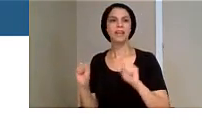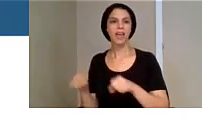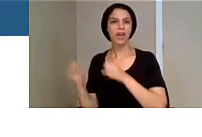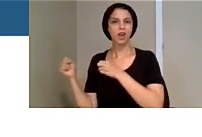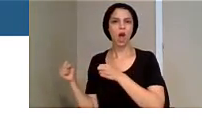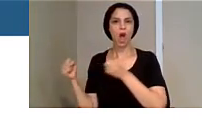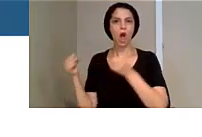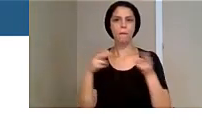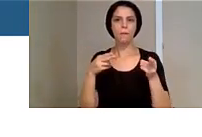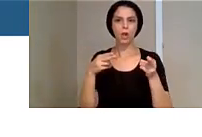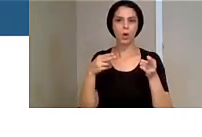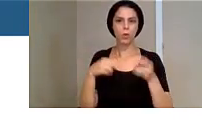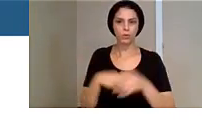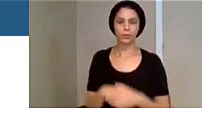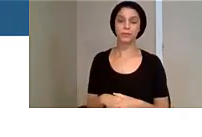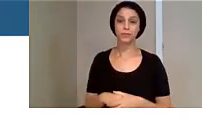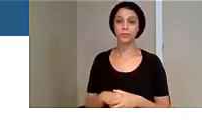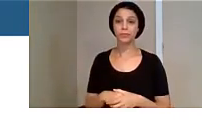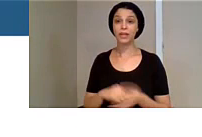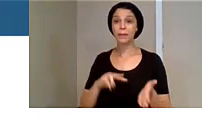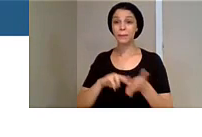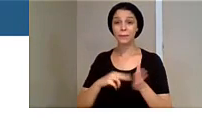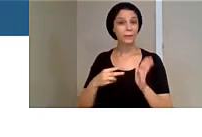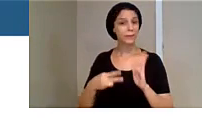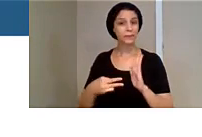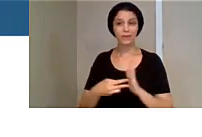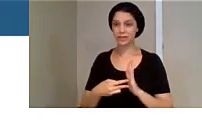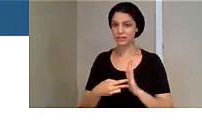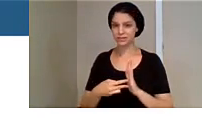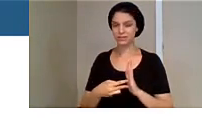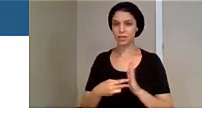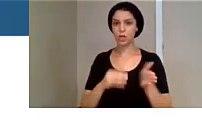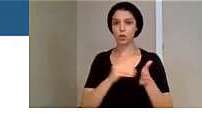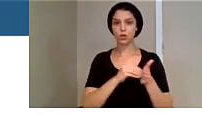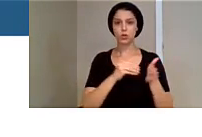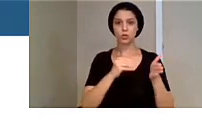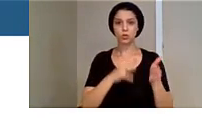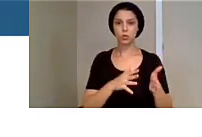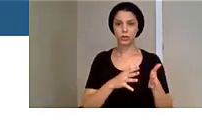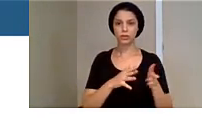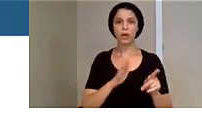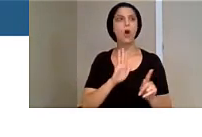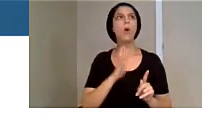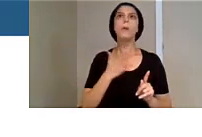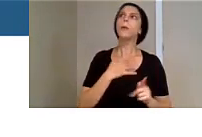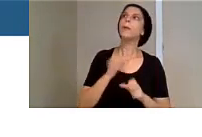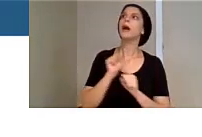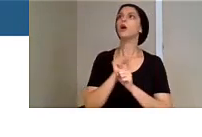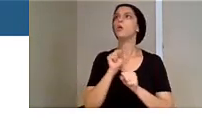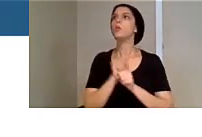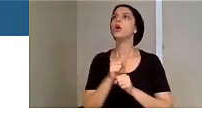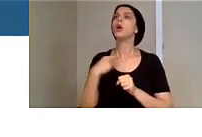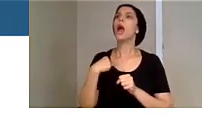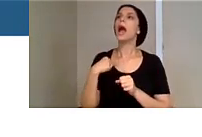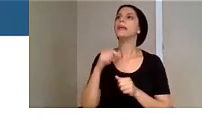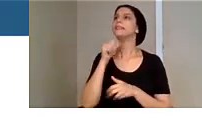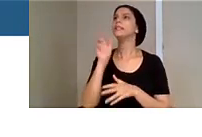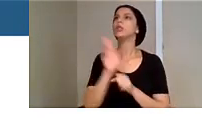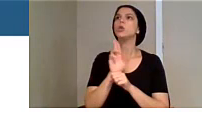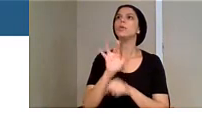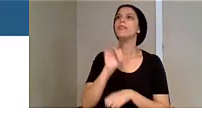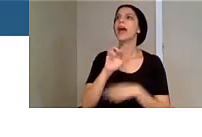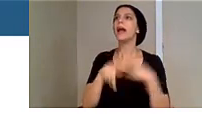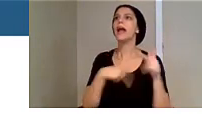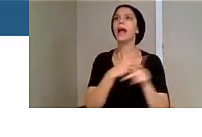device. Basically, the child is having to go locate where this assignment is that they completed outside of the course, and